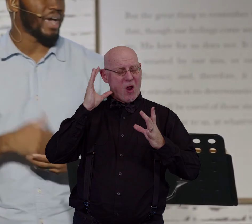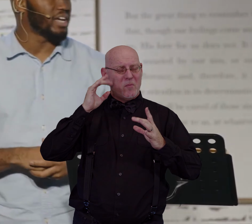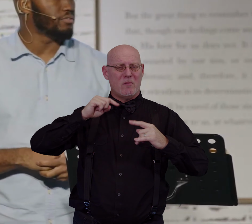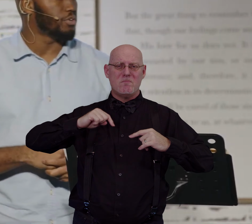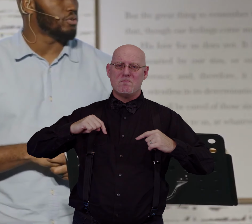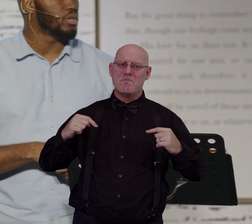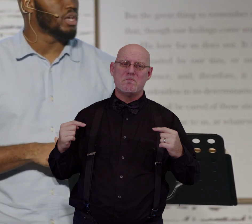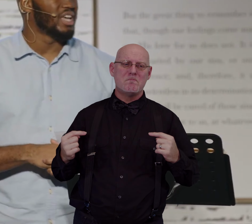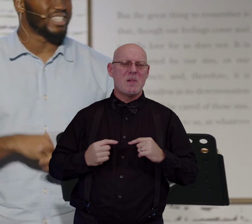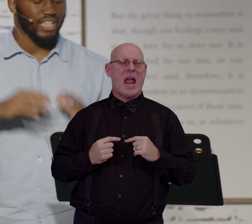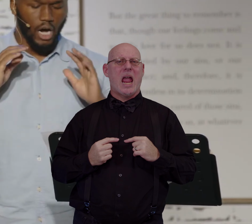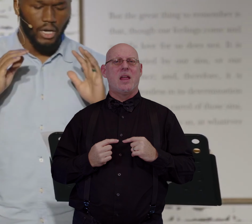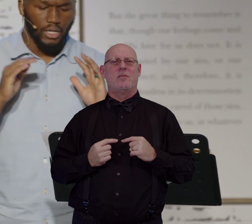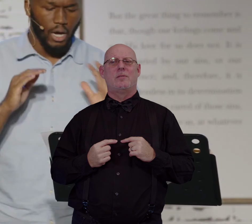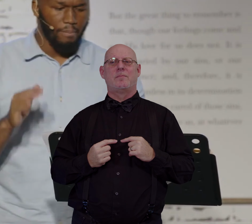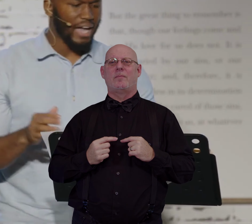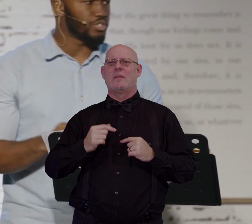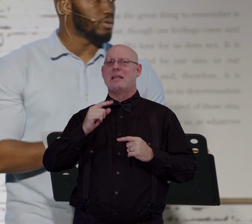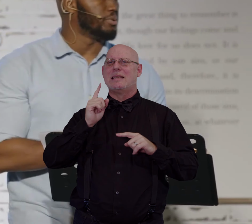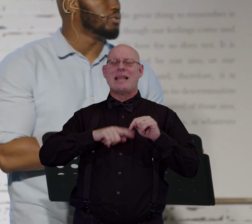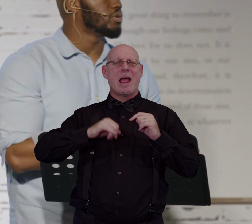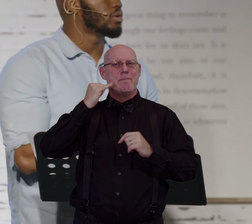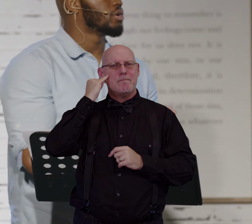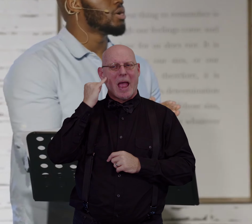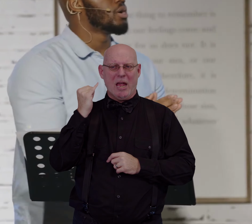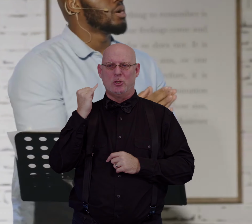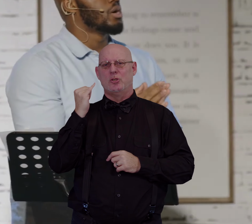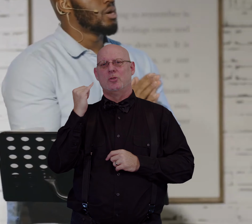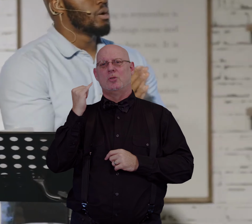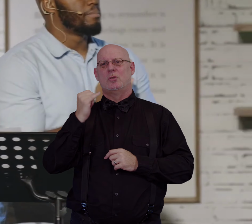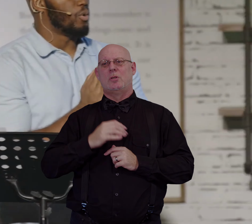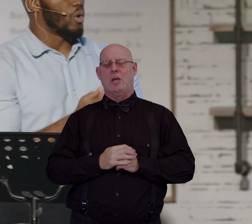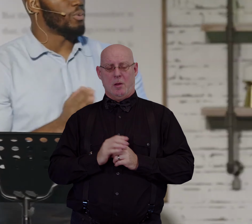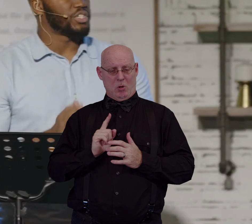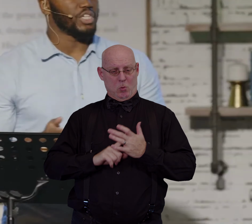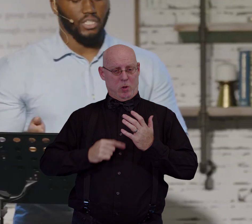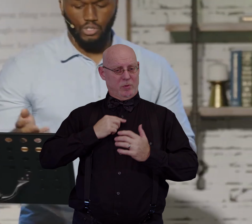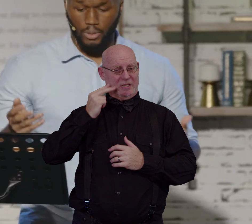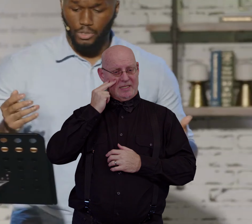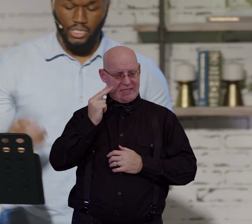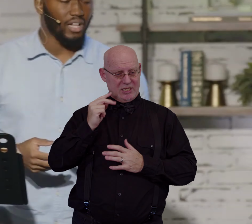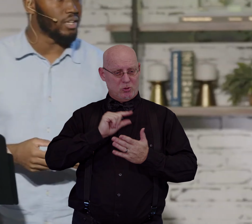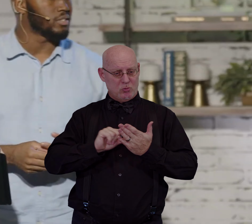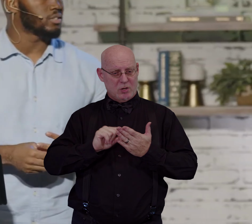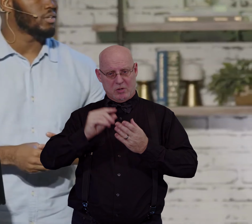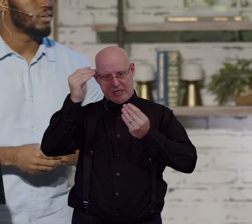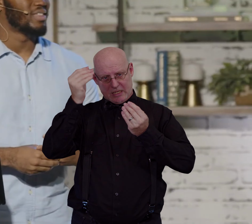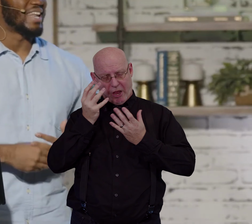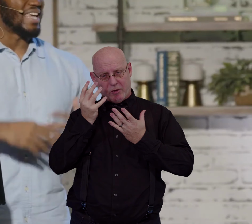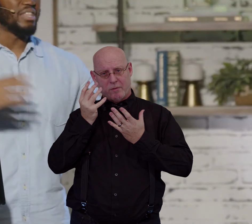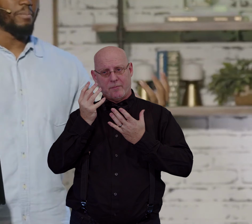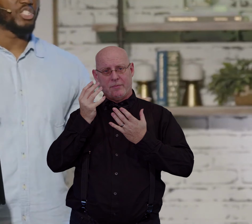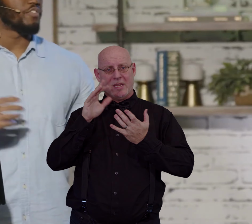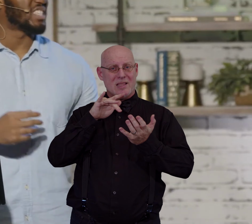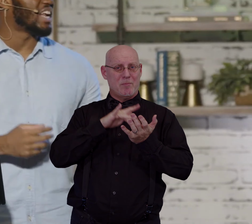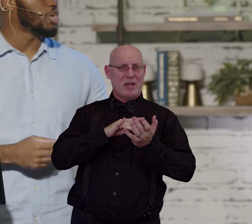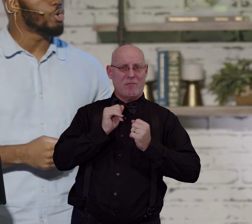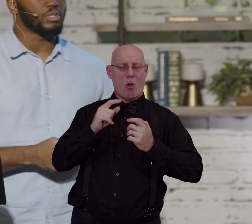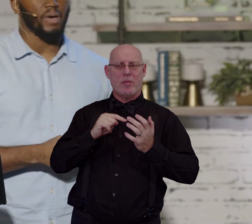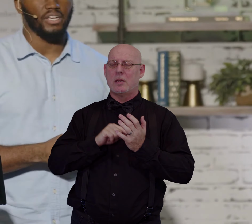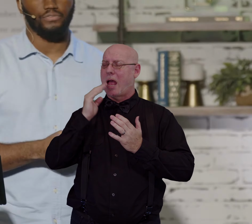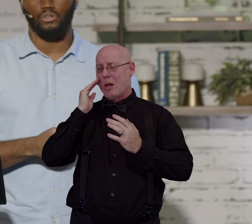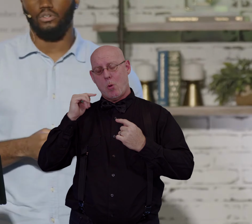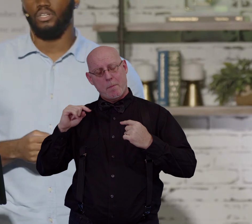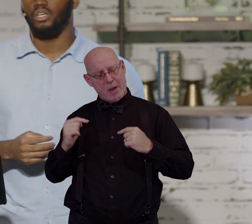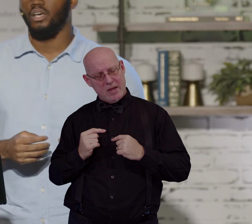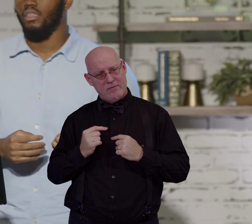sounds painful. It says unimaginable. But what we see the scriptures tell us that in the midst of this, and I know it